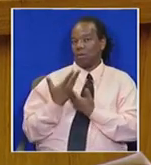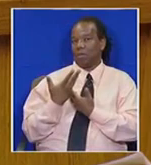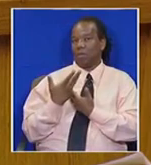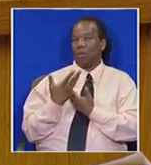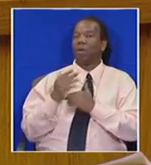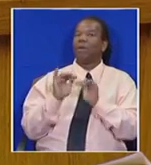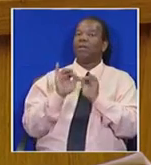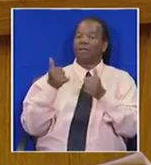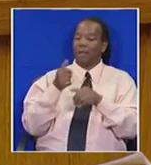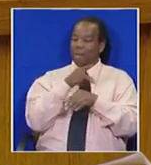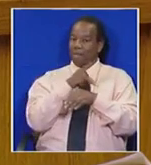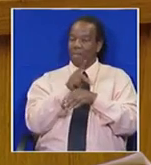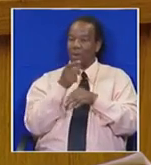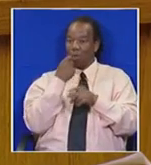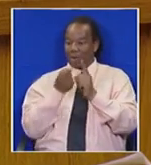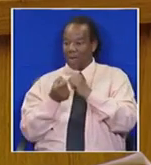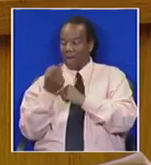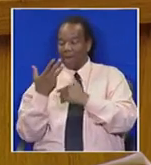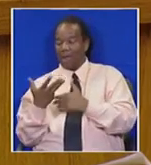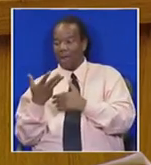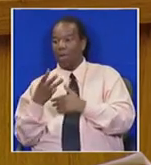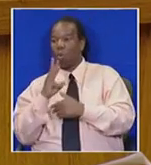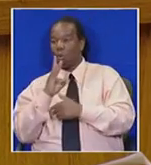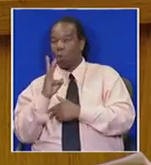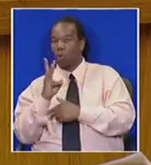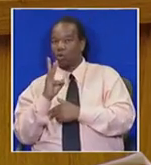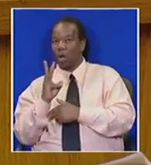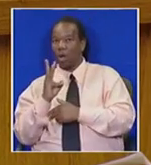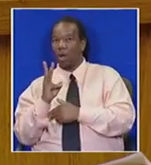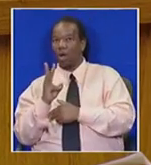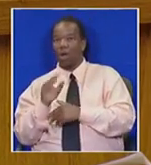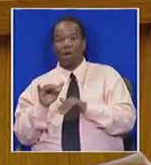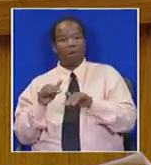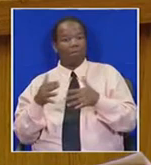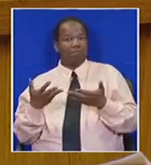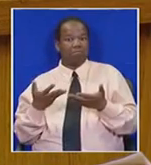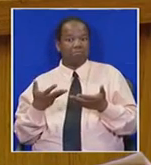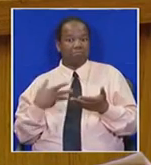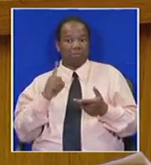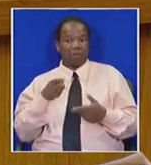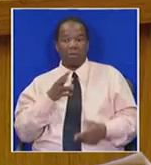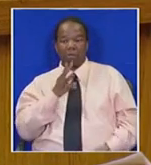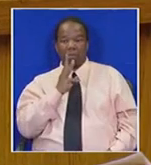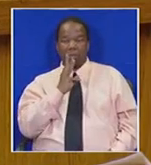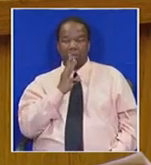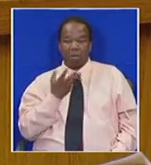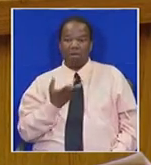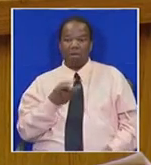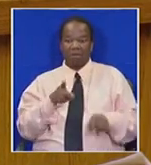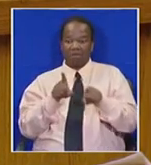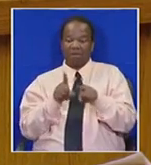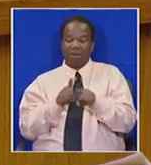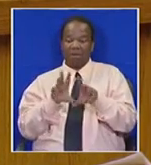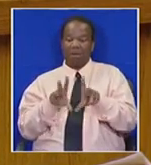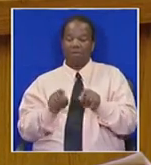what happens when water in a town is found to be undrinkable, or the situation that we find ourselves in